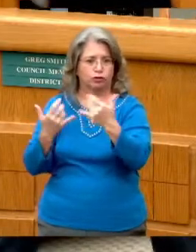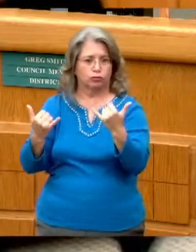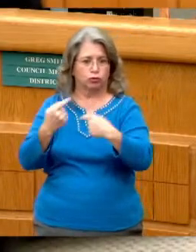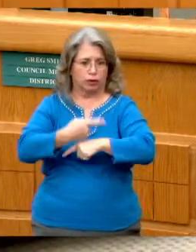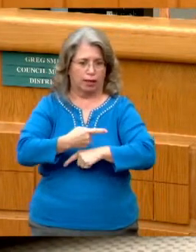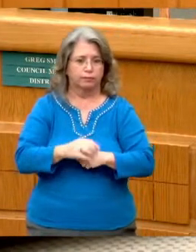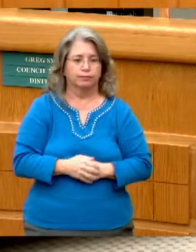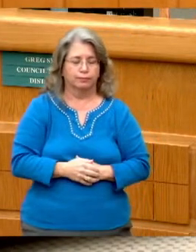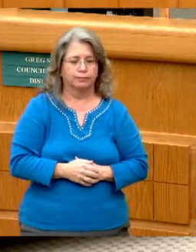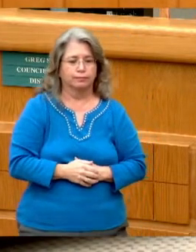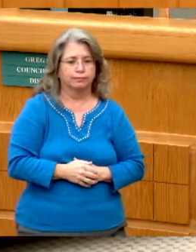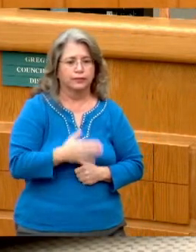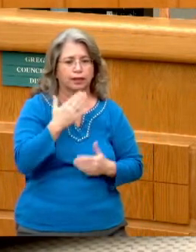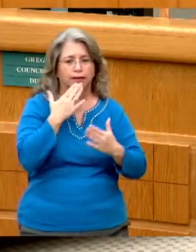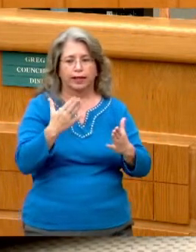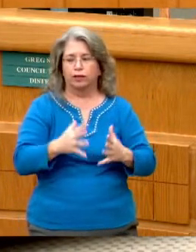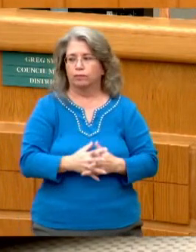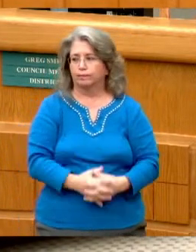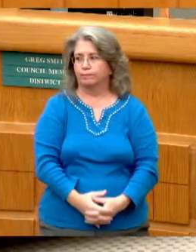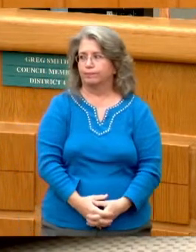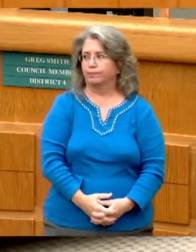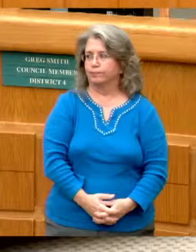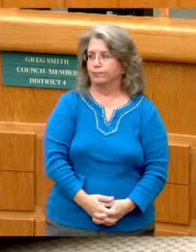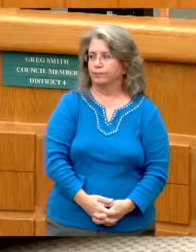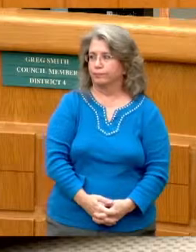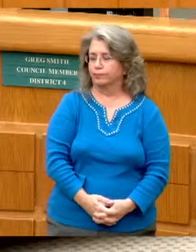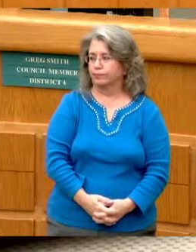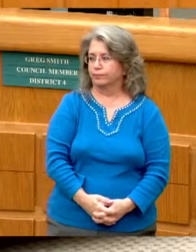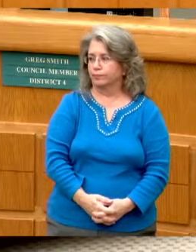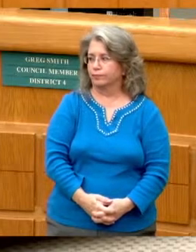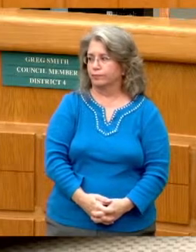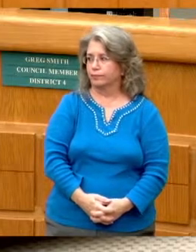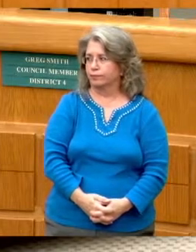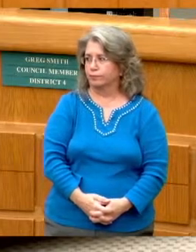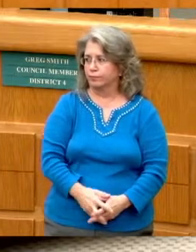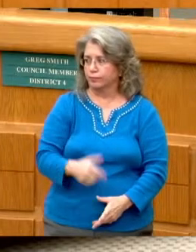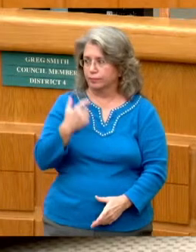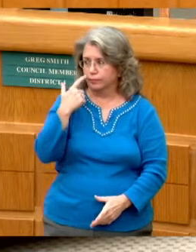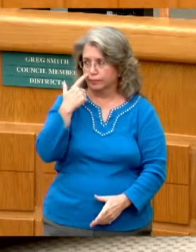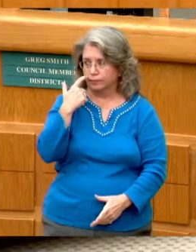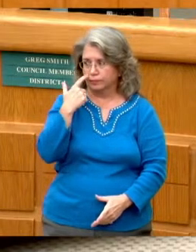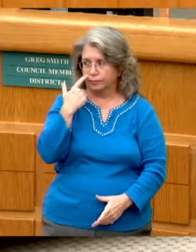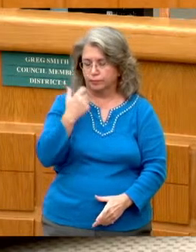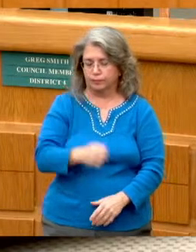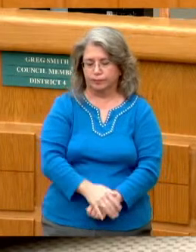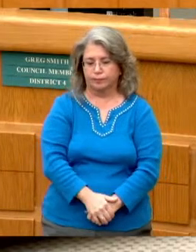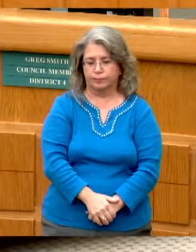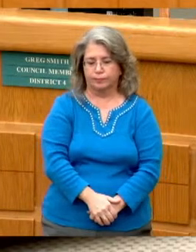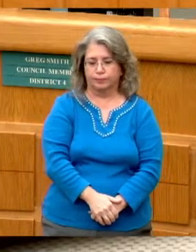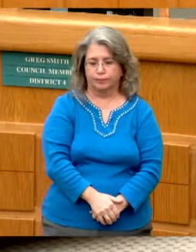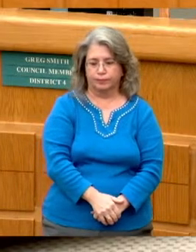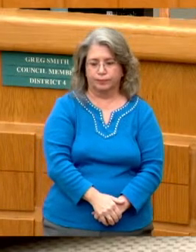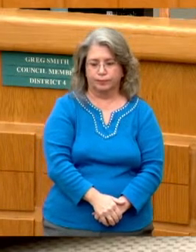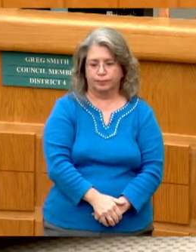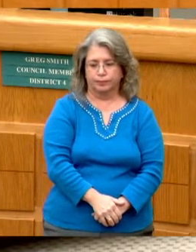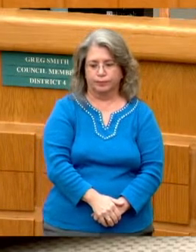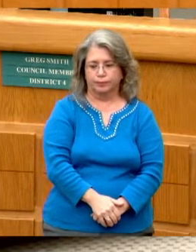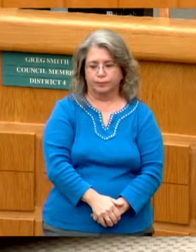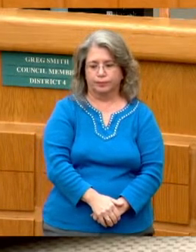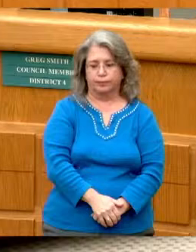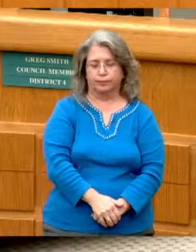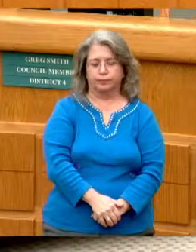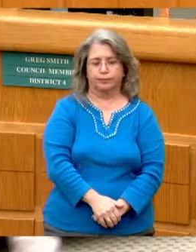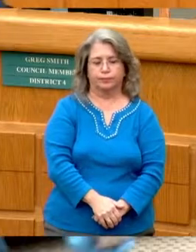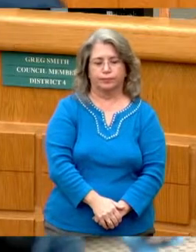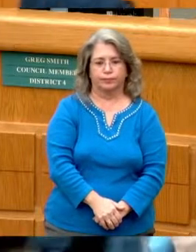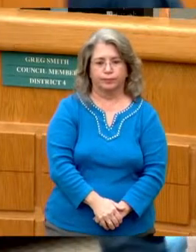Buenas tardes. Estamos muy emocionados porque recibimos más vacunas el día de hoy. Como hemos dicho anteriormente, no hay